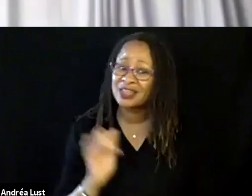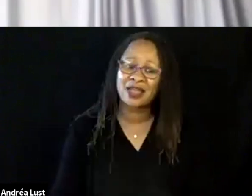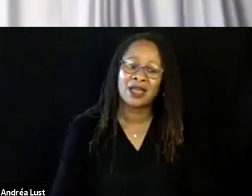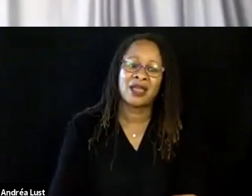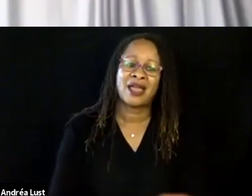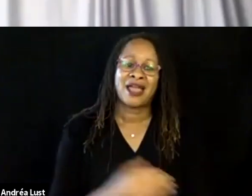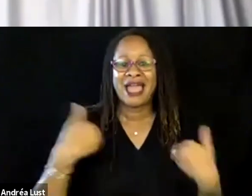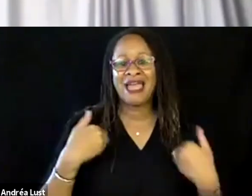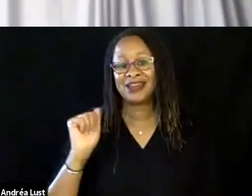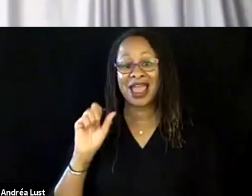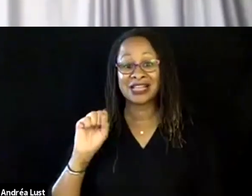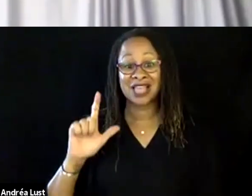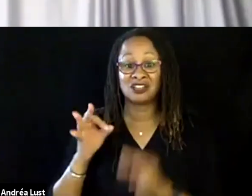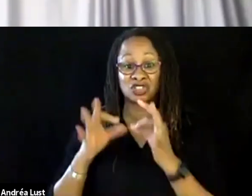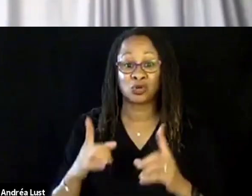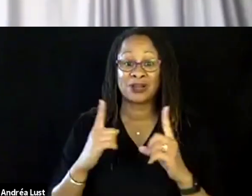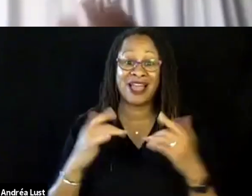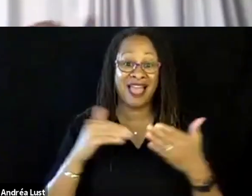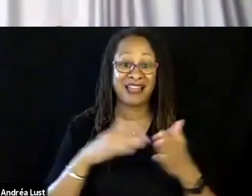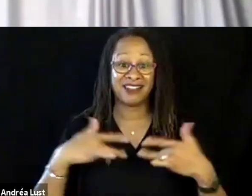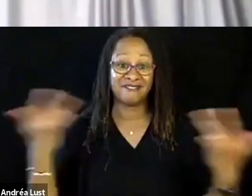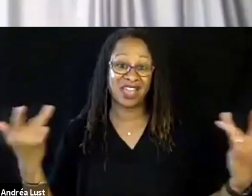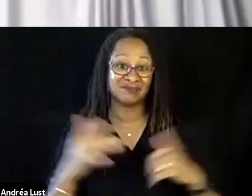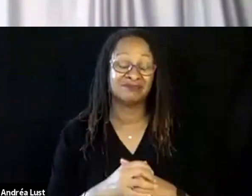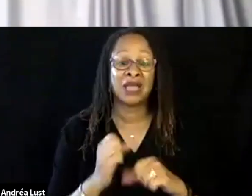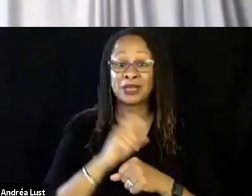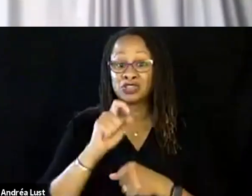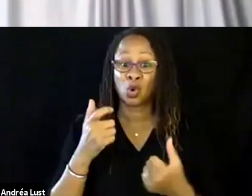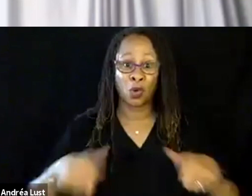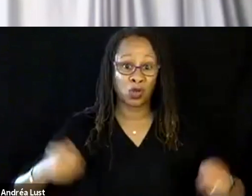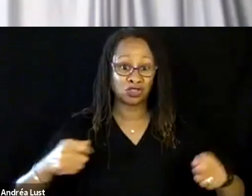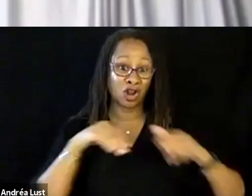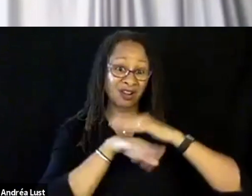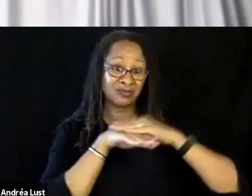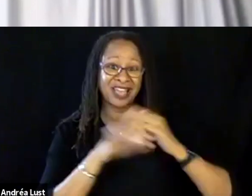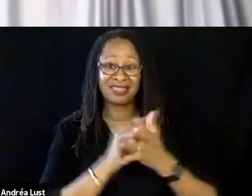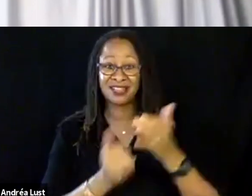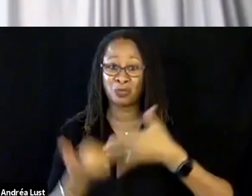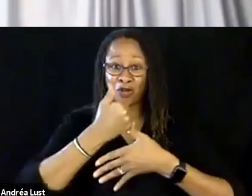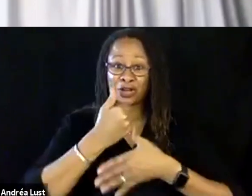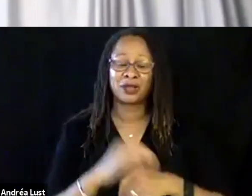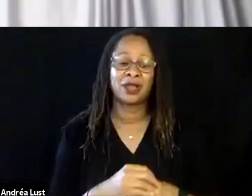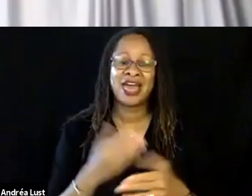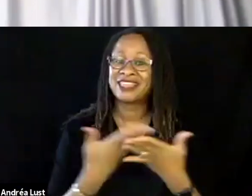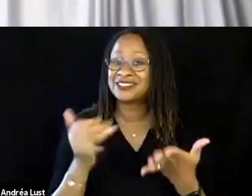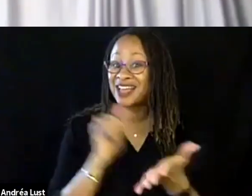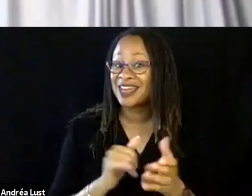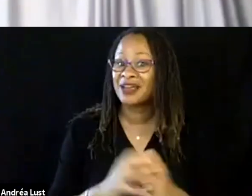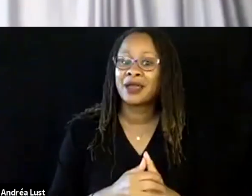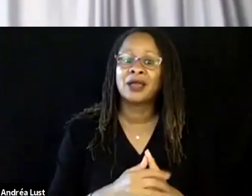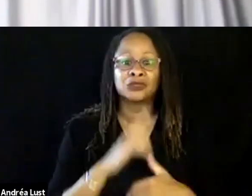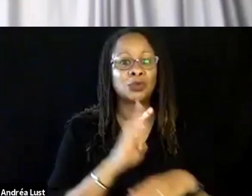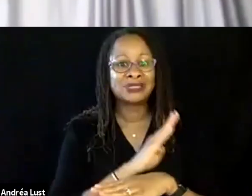an ASL interpreter at an event, making sure wheelchair accommodations is a priority, just things like that, and